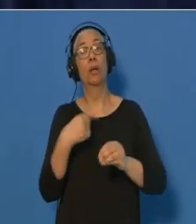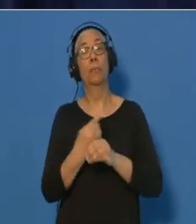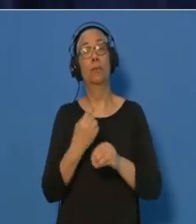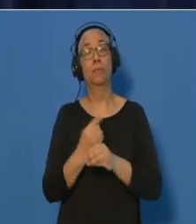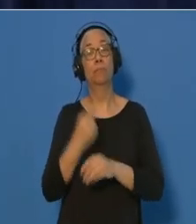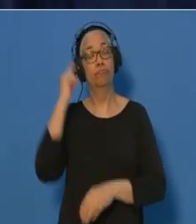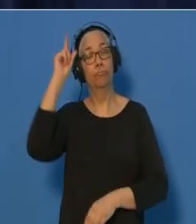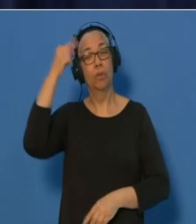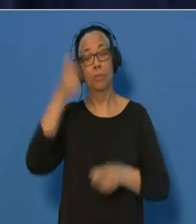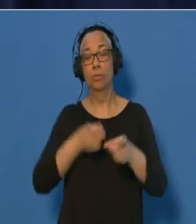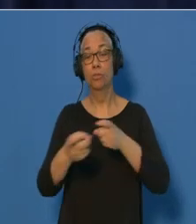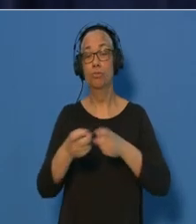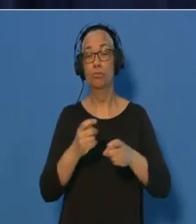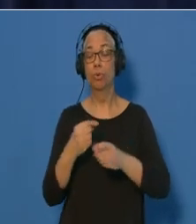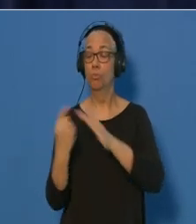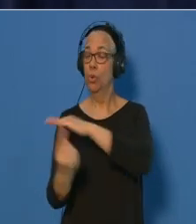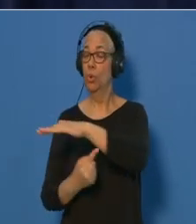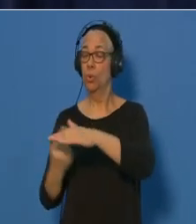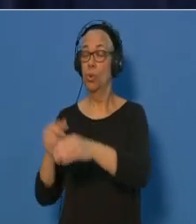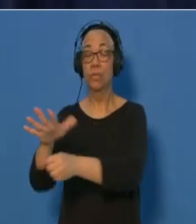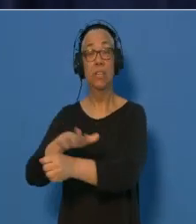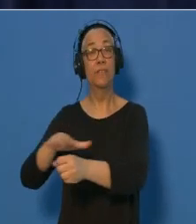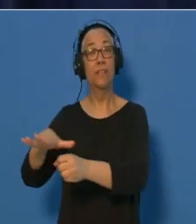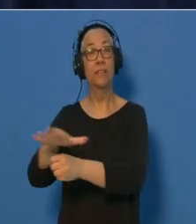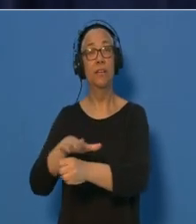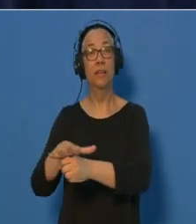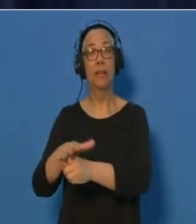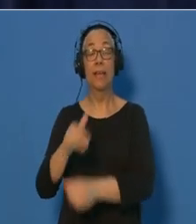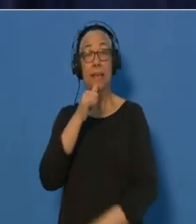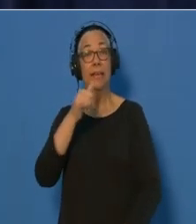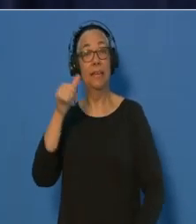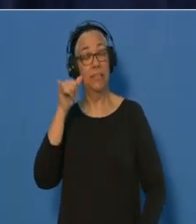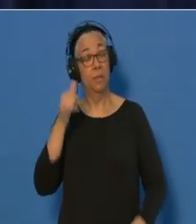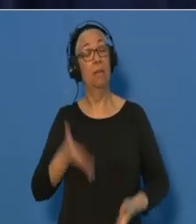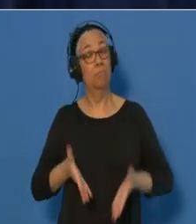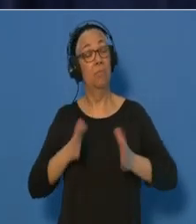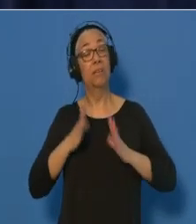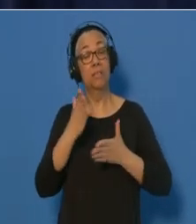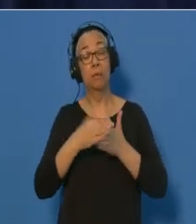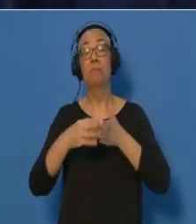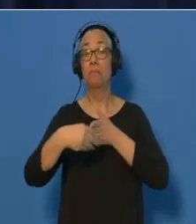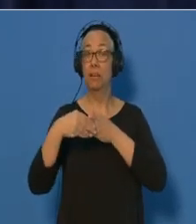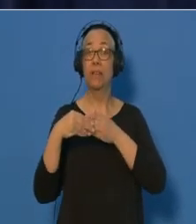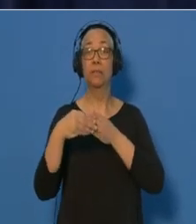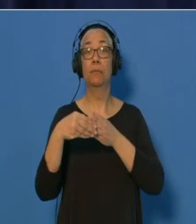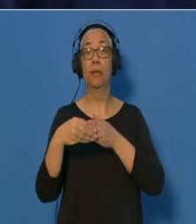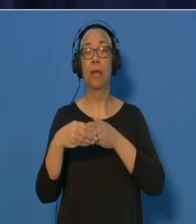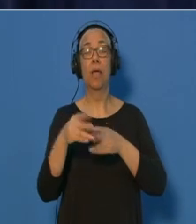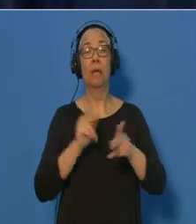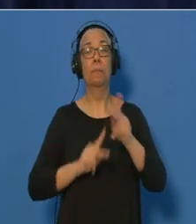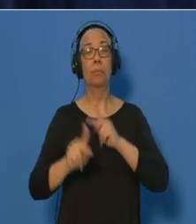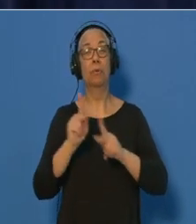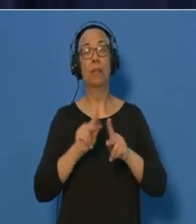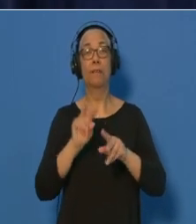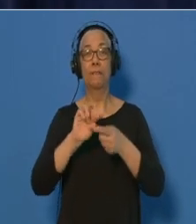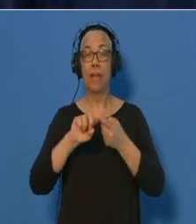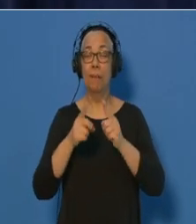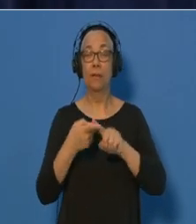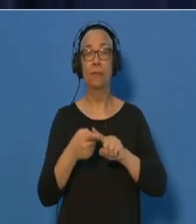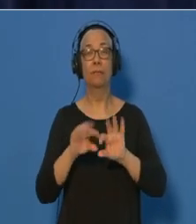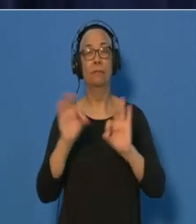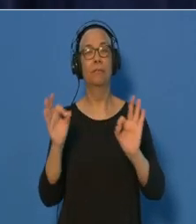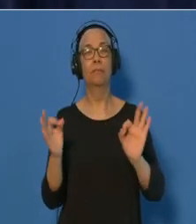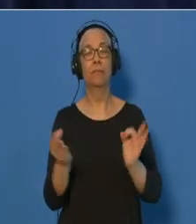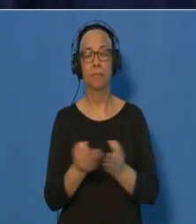quarantine facilities. Yesterday, we advised that we were allowing some flexibility so that persons who have family or friends in one of the